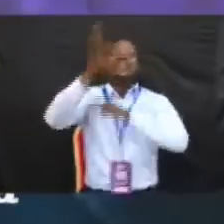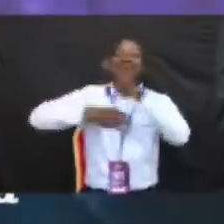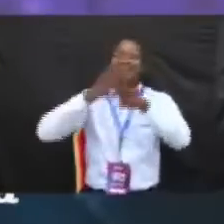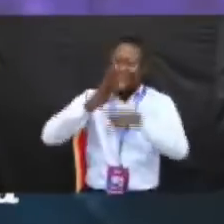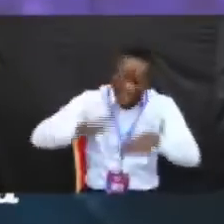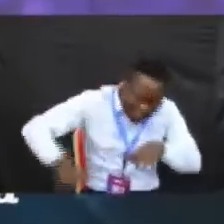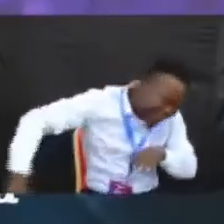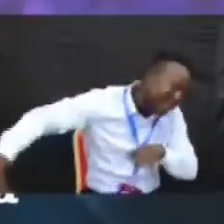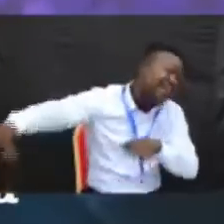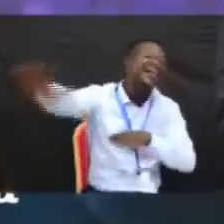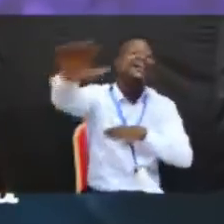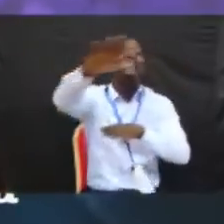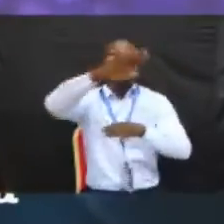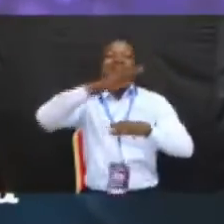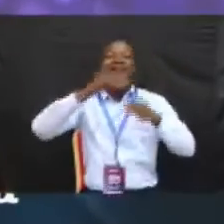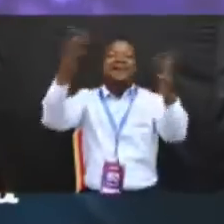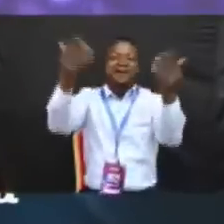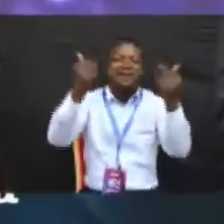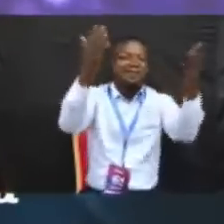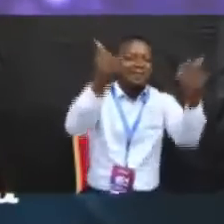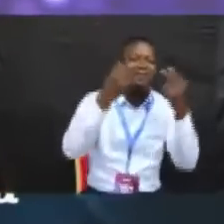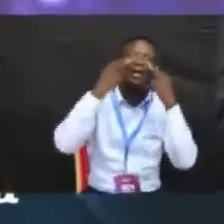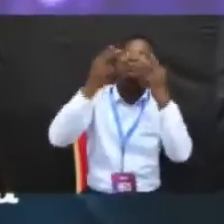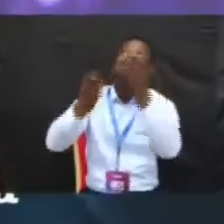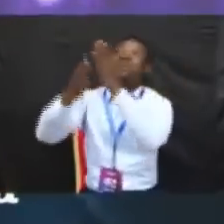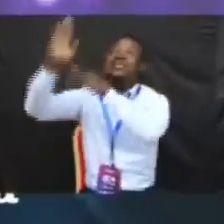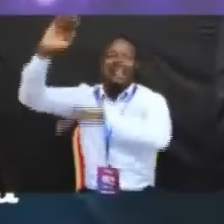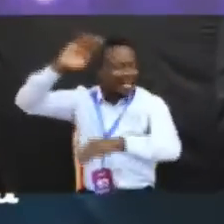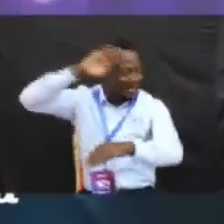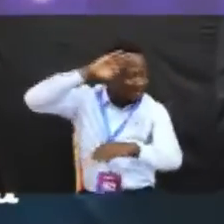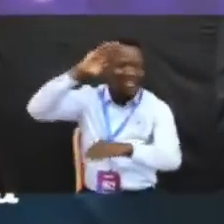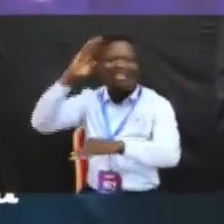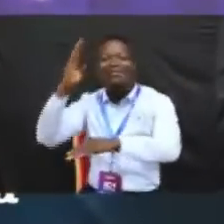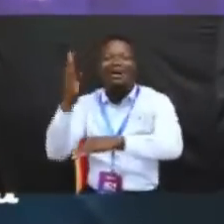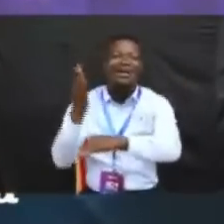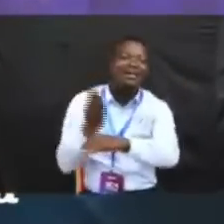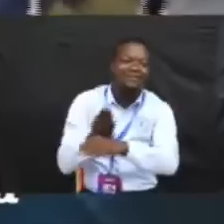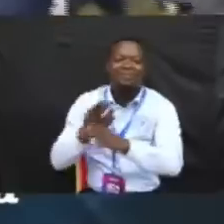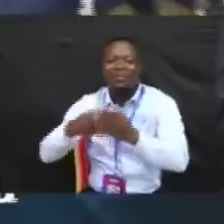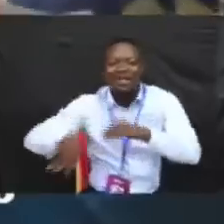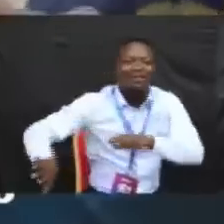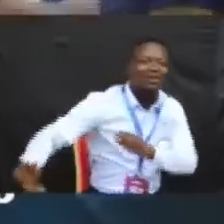we are singing? India, Africa, Antar.